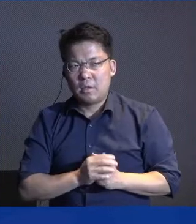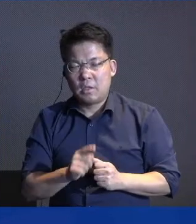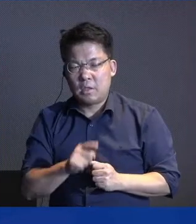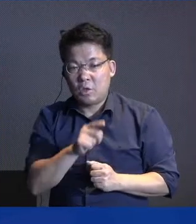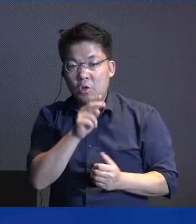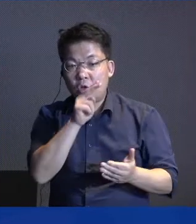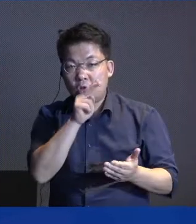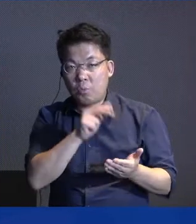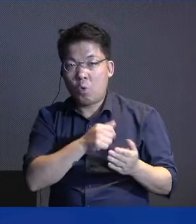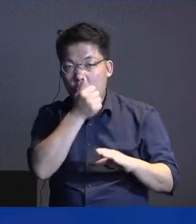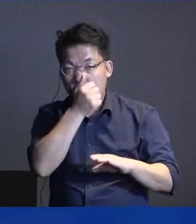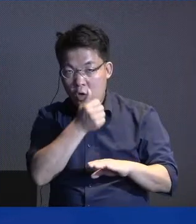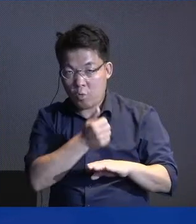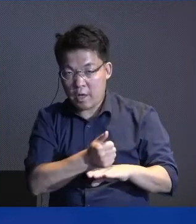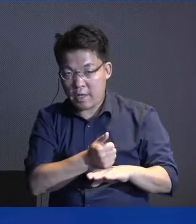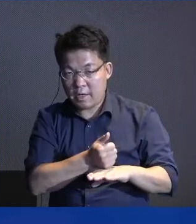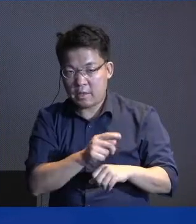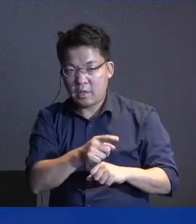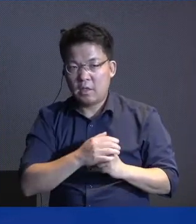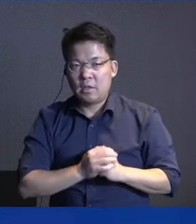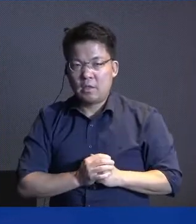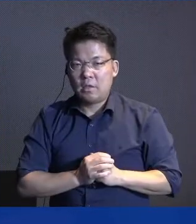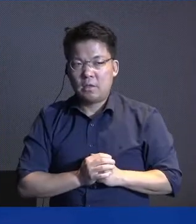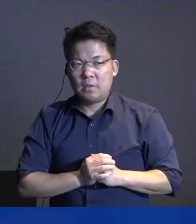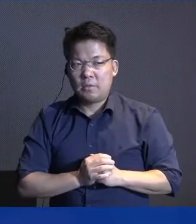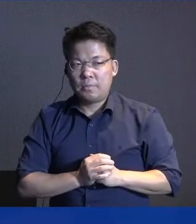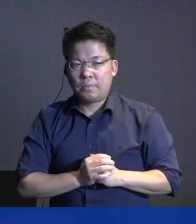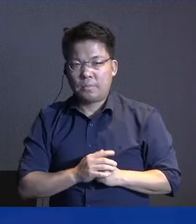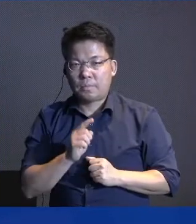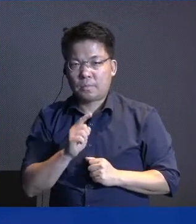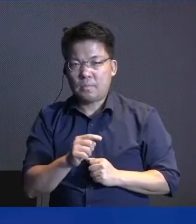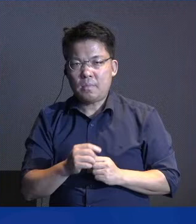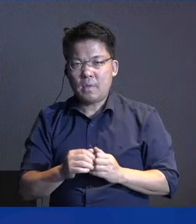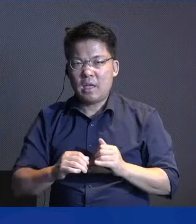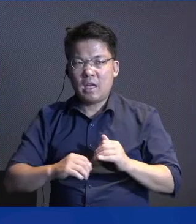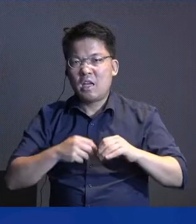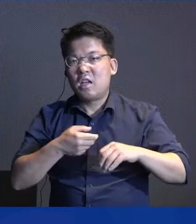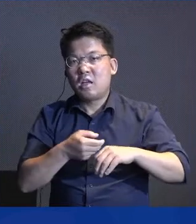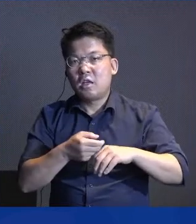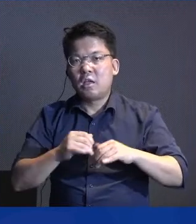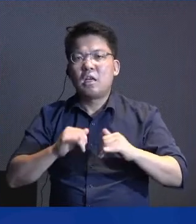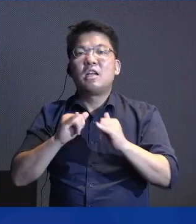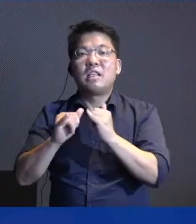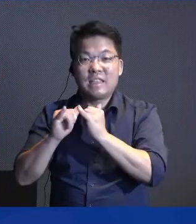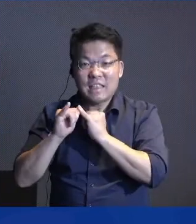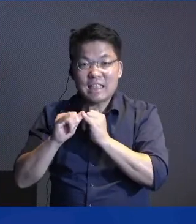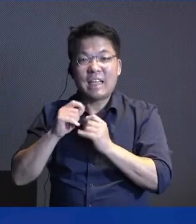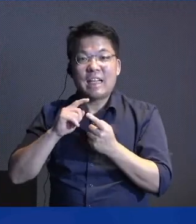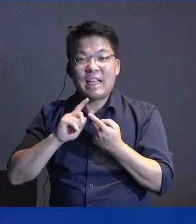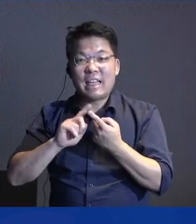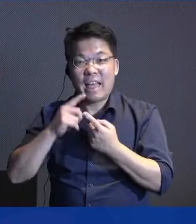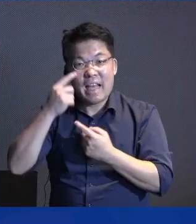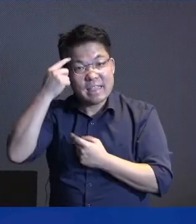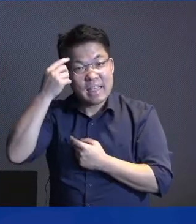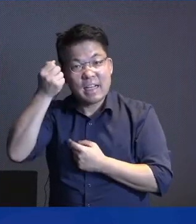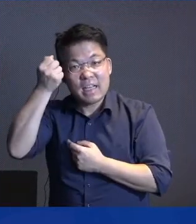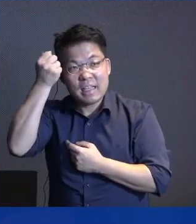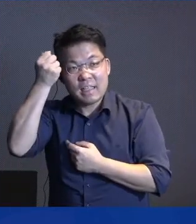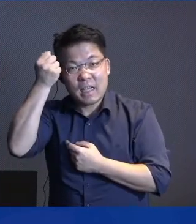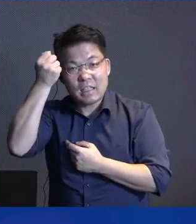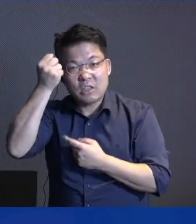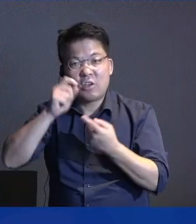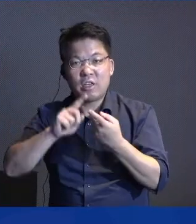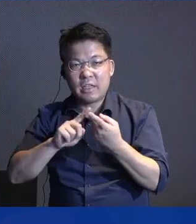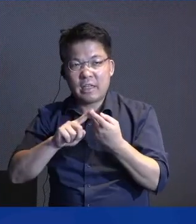ideation aimed at European older adults. passive suicidal ideation was